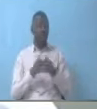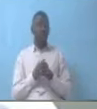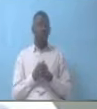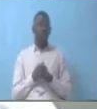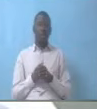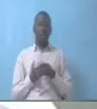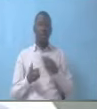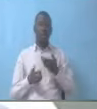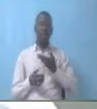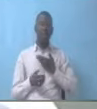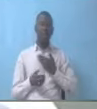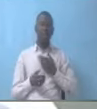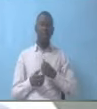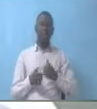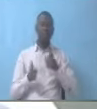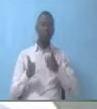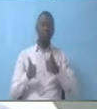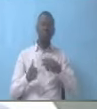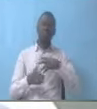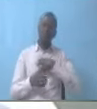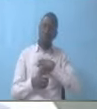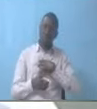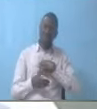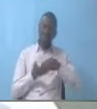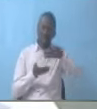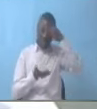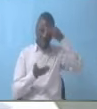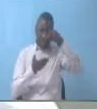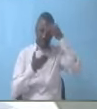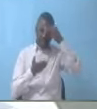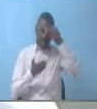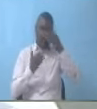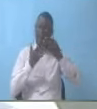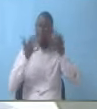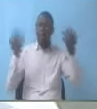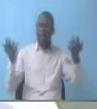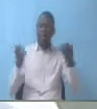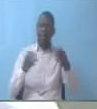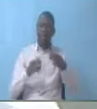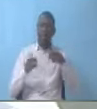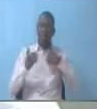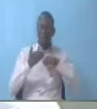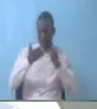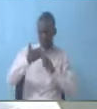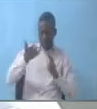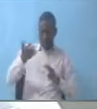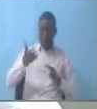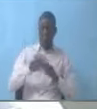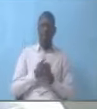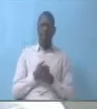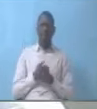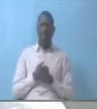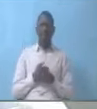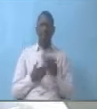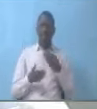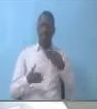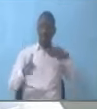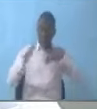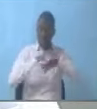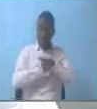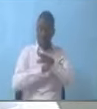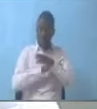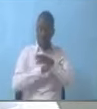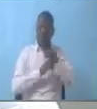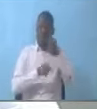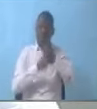reading. Nga xamné ni amna ina nak pour jang lu bari. His arrival generated a lot of excitement. Dugam nak nek